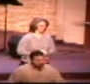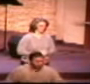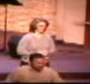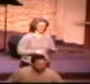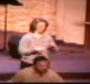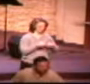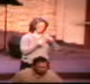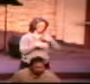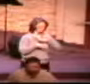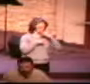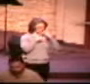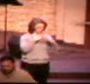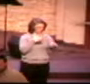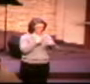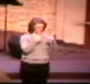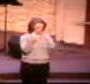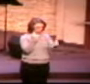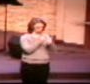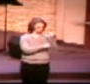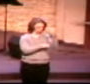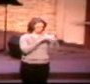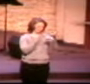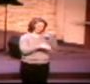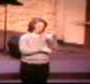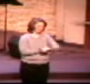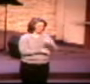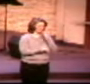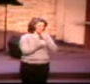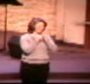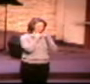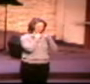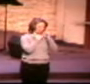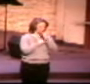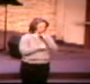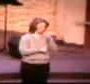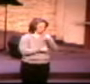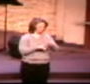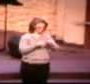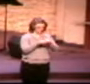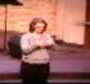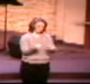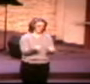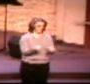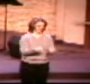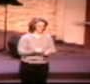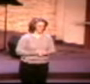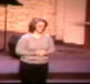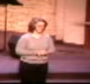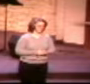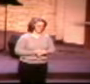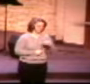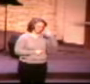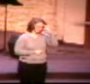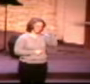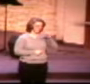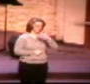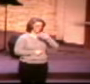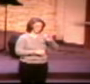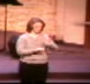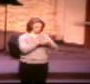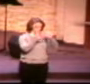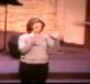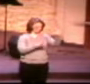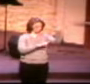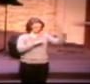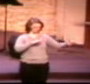But my blood is greater than any mistake, any brokenness, because the true light that has